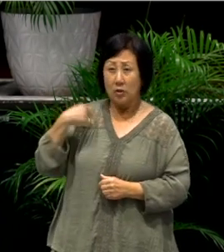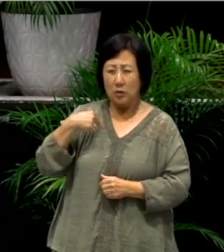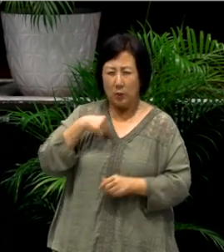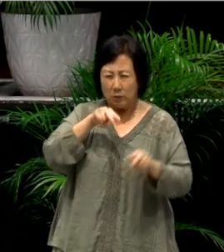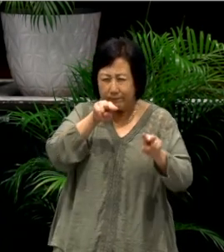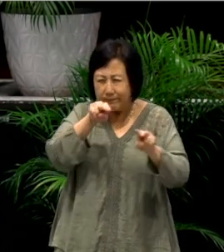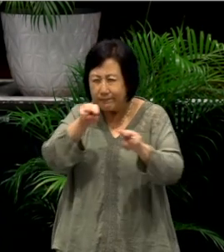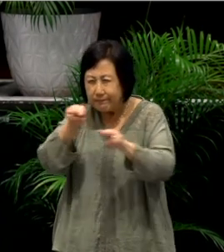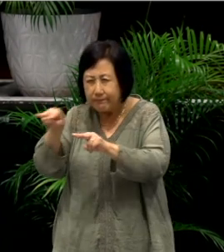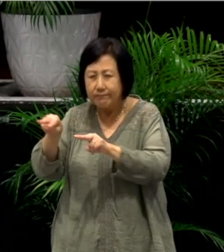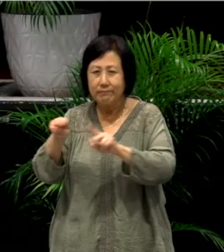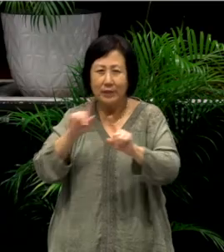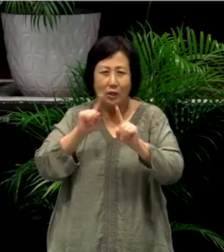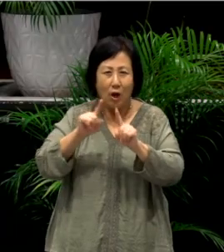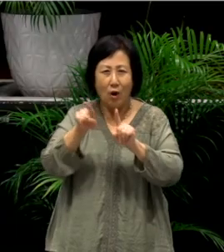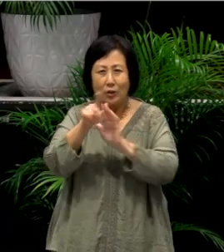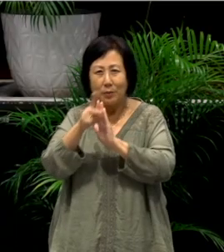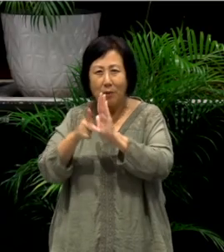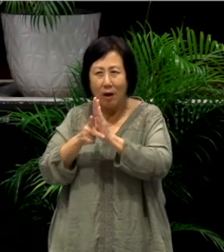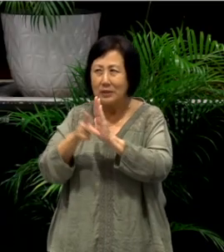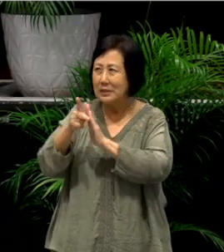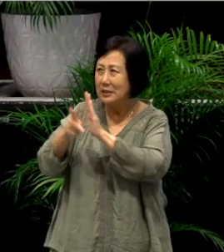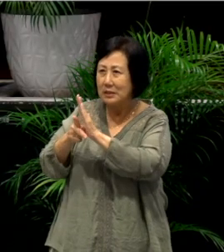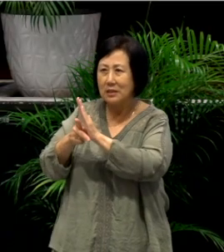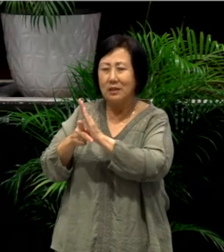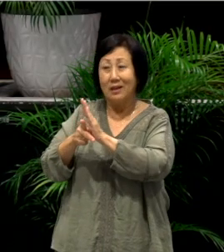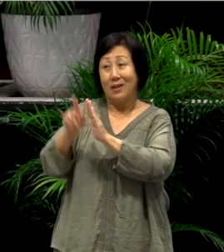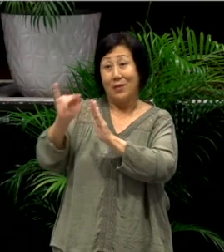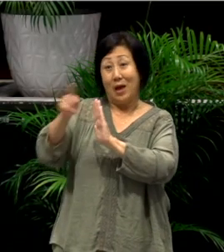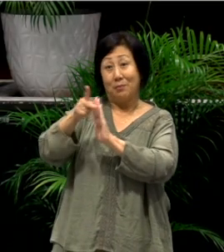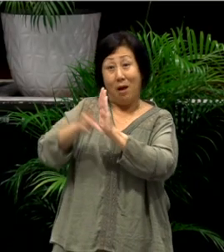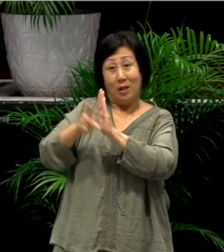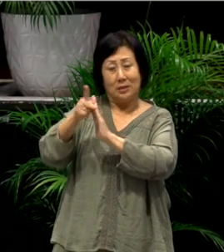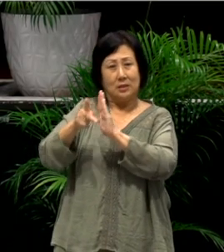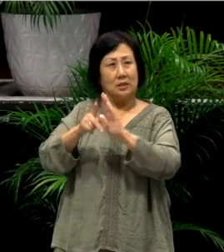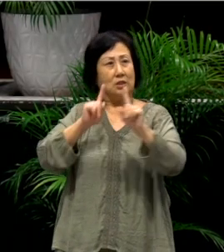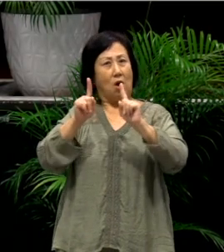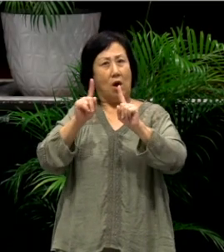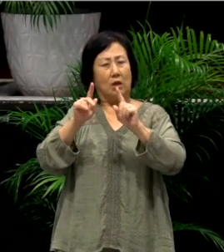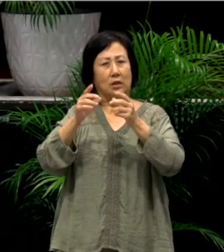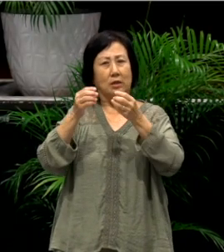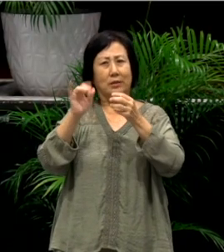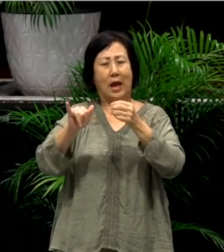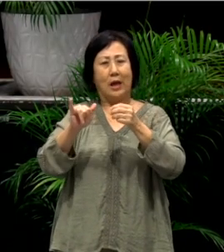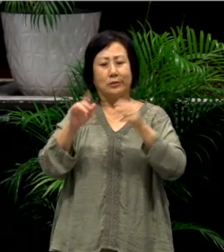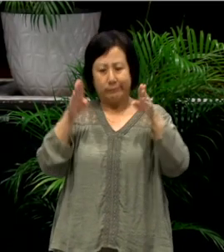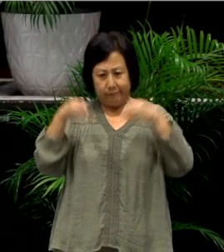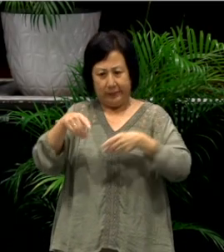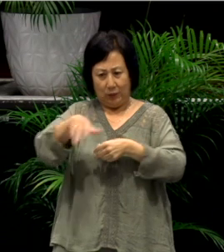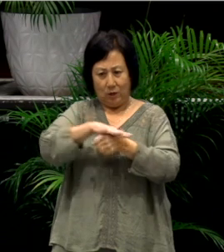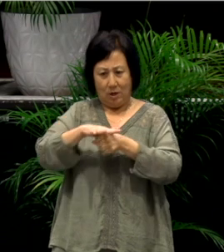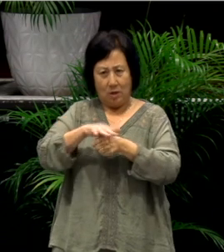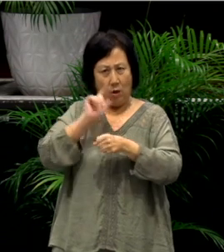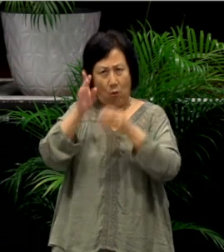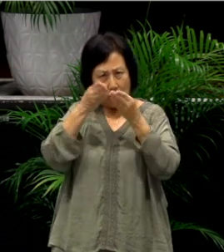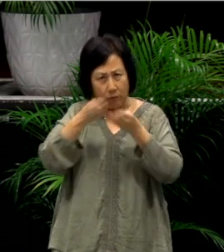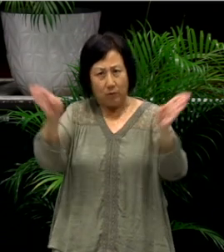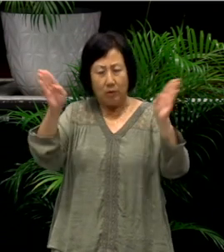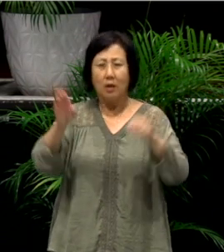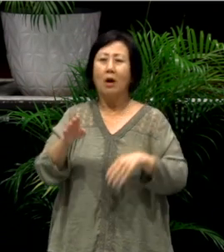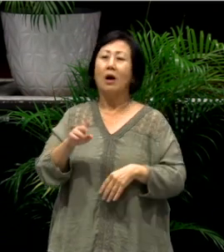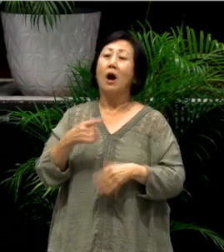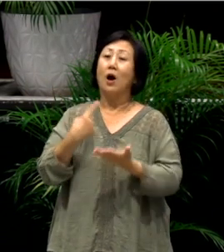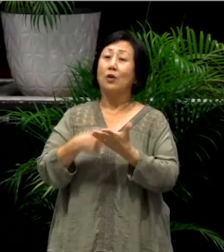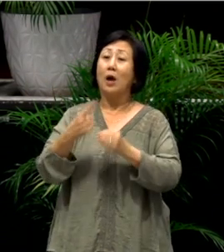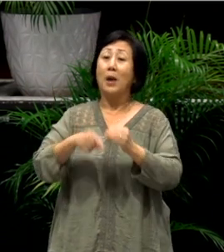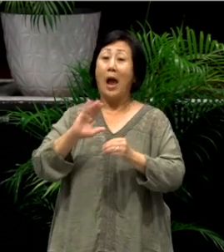the dialogue and the policy advocacy that's taken on a broader level. And I'll talk in a little bit about our collective action